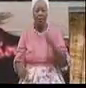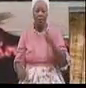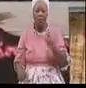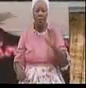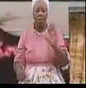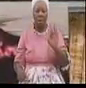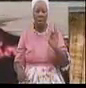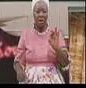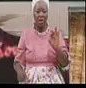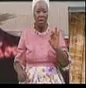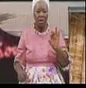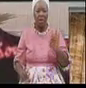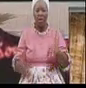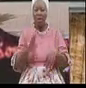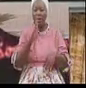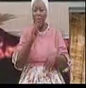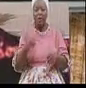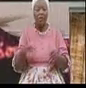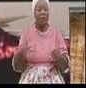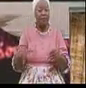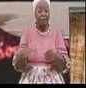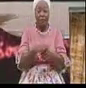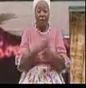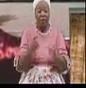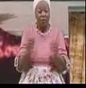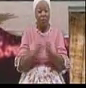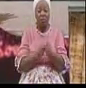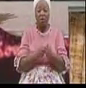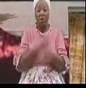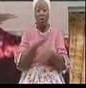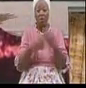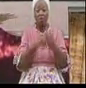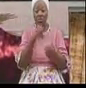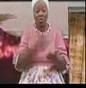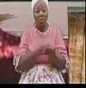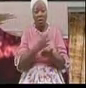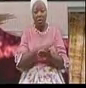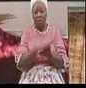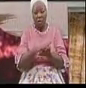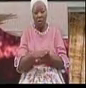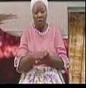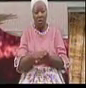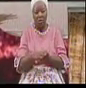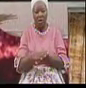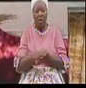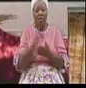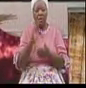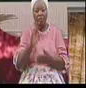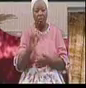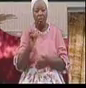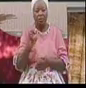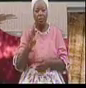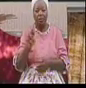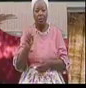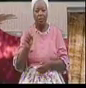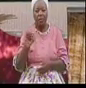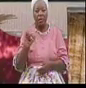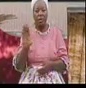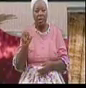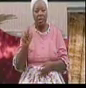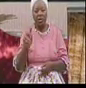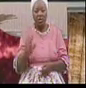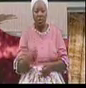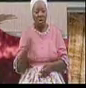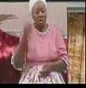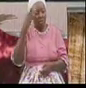verse 29, being filled with all unrighteousness, fornication. They know it's wrong. They know it's